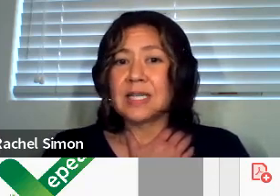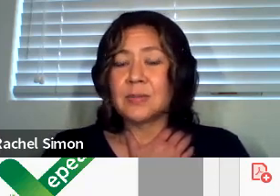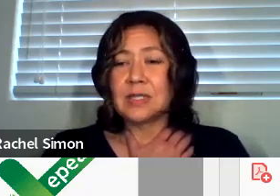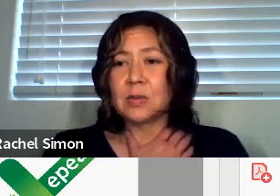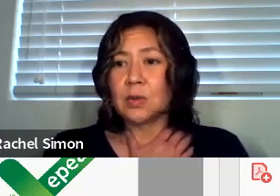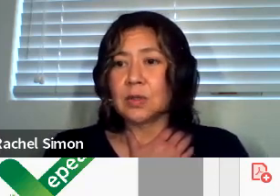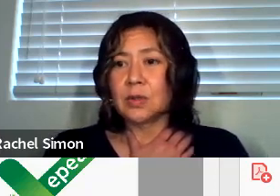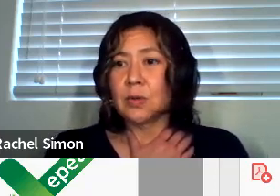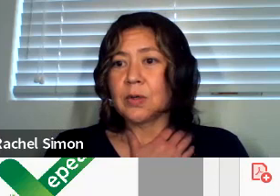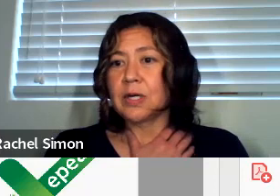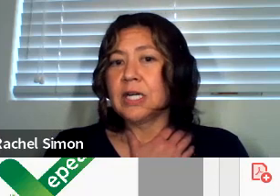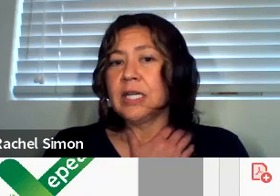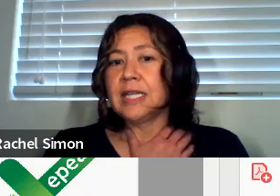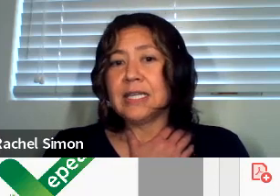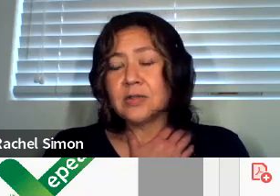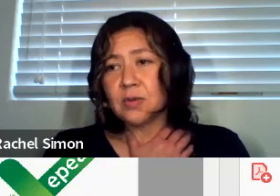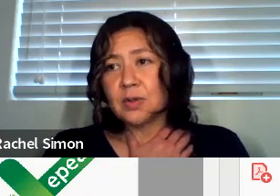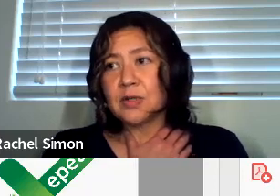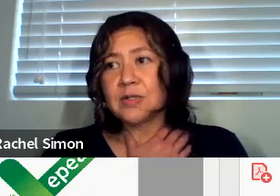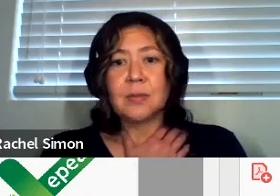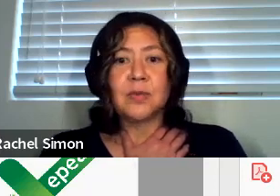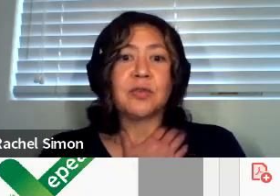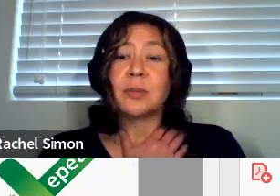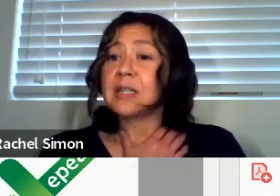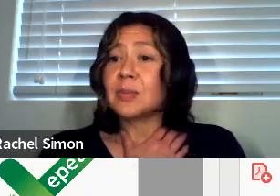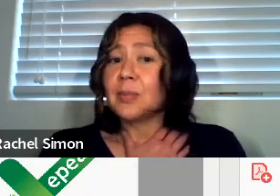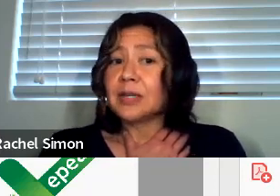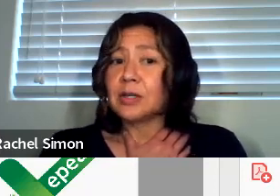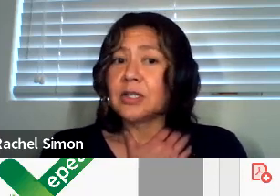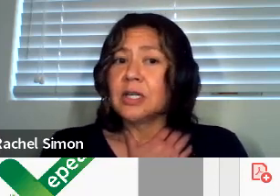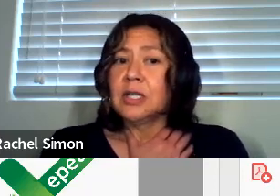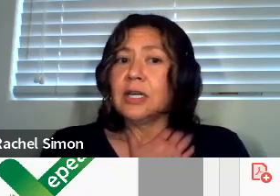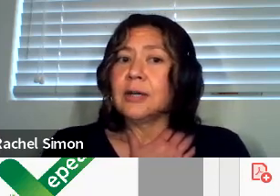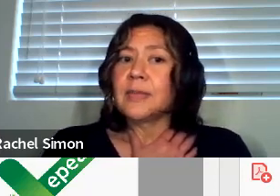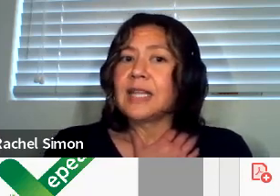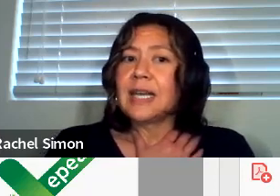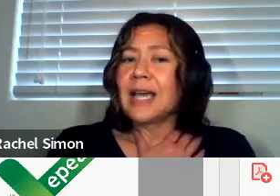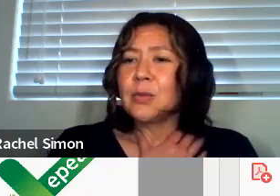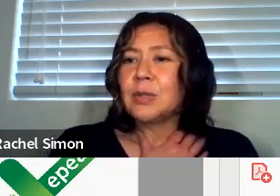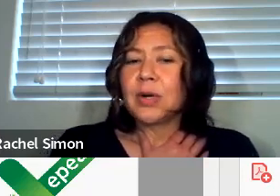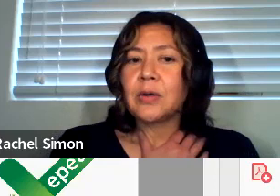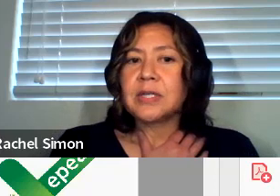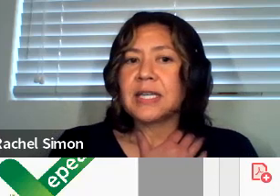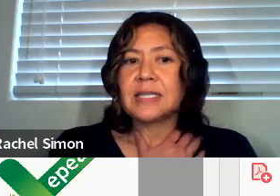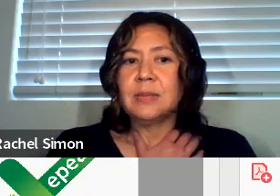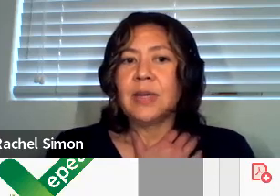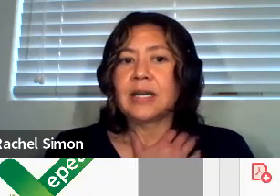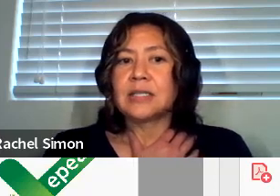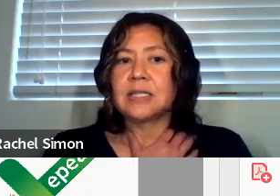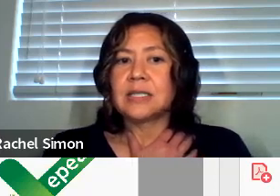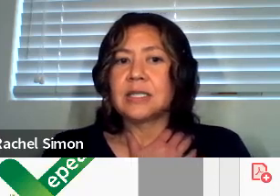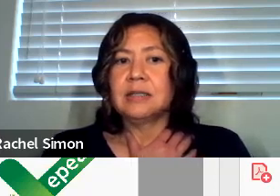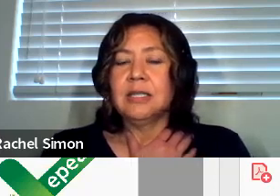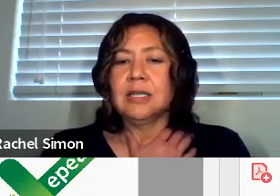chemical assessment score, or in the interim are some performing a little bit better? And then how do we prioritize